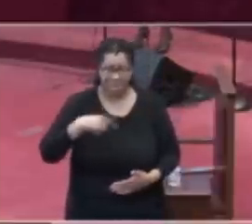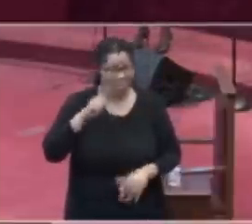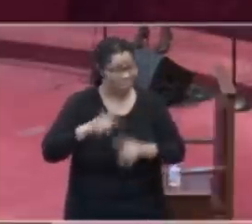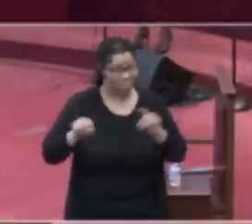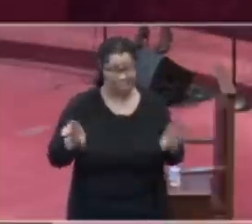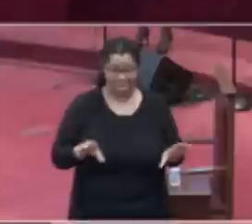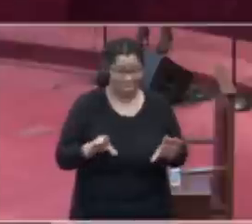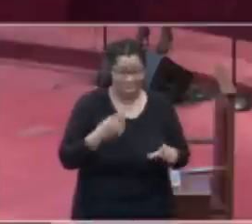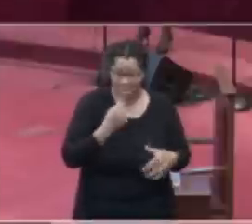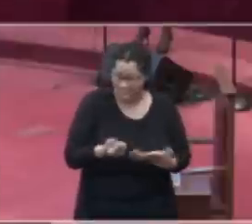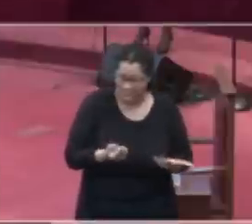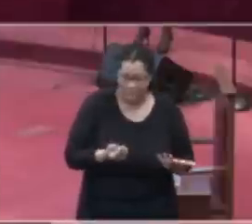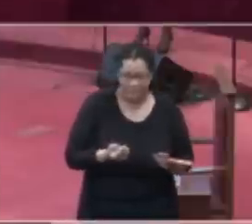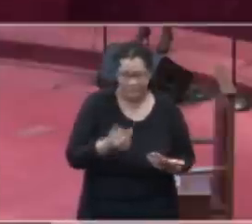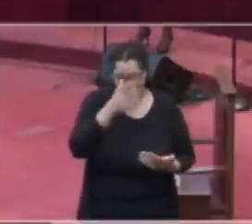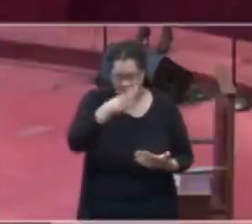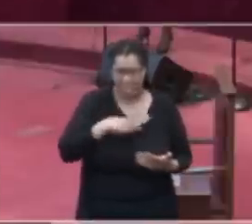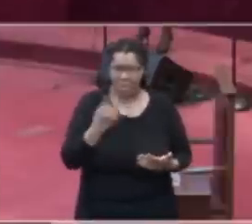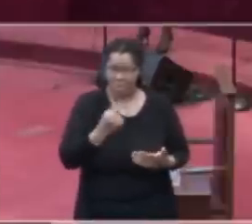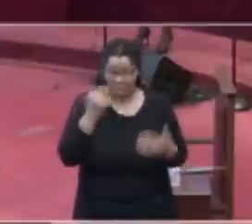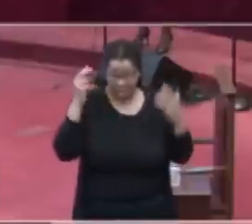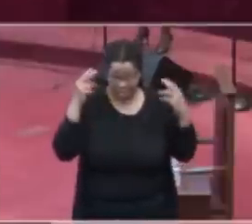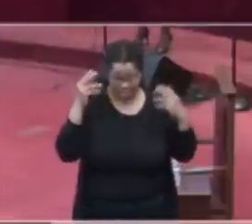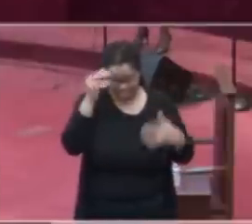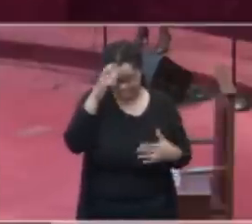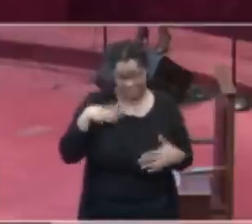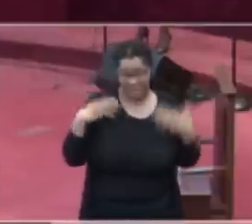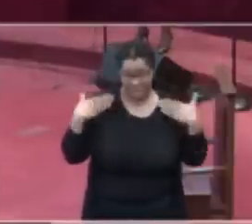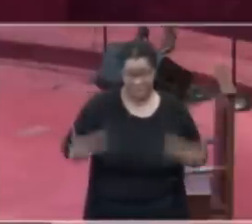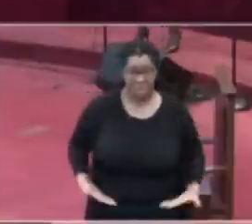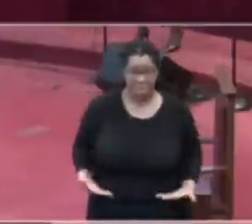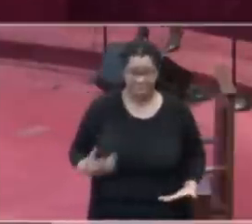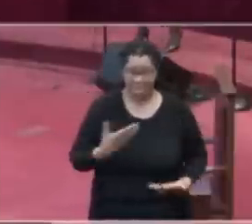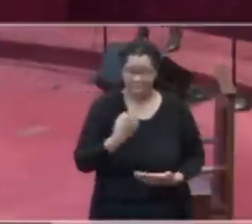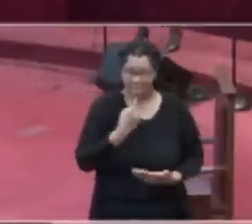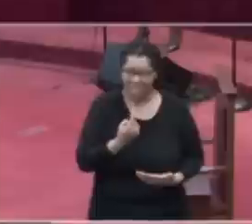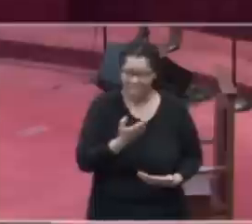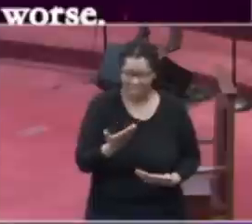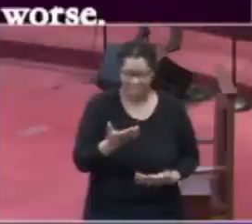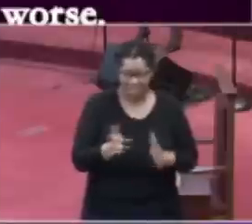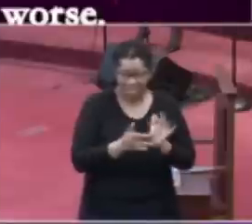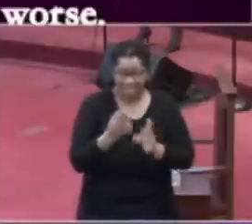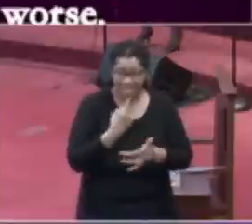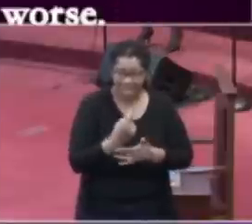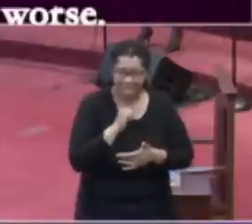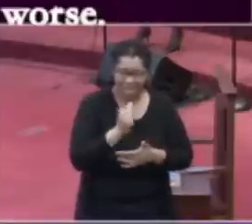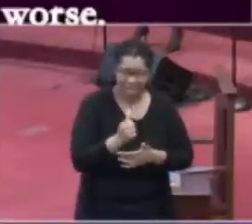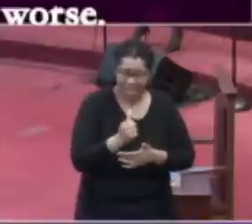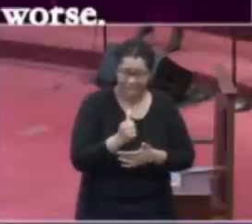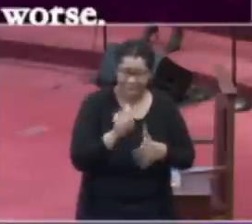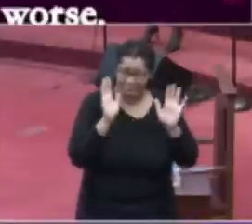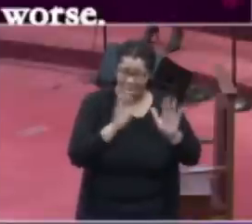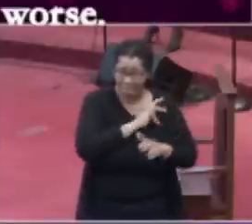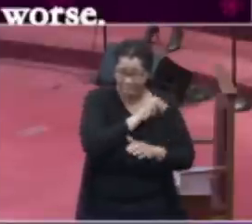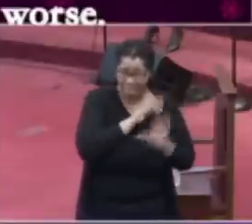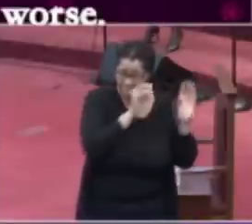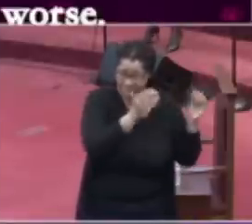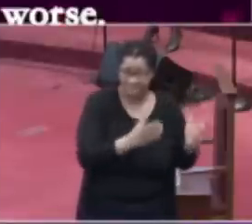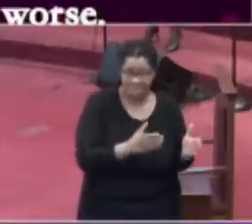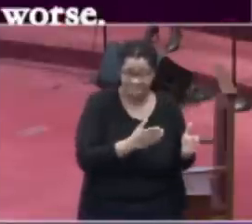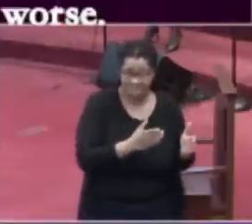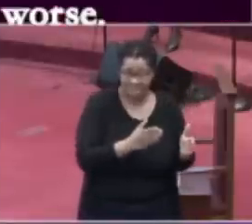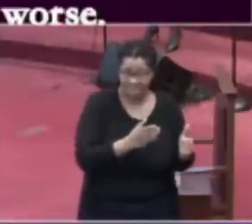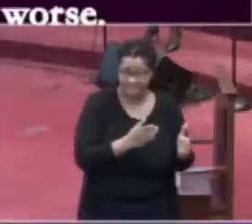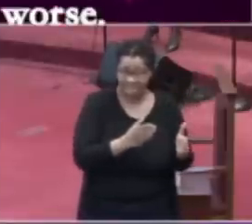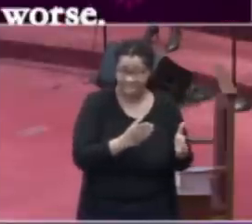say. A man who was merely a man and said the sort of things Jesus said would not be a great moral teacher. He would